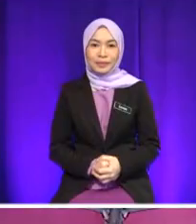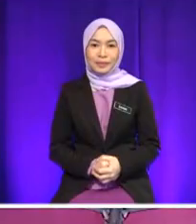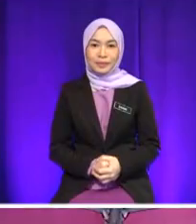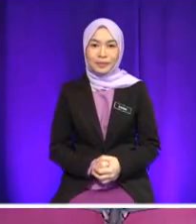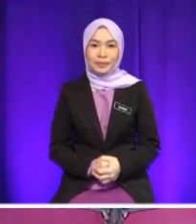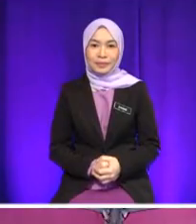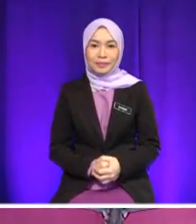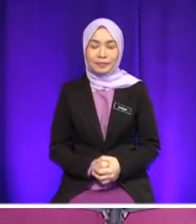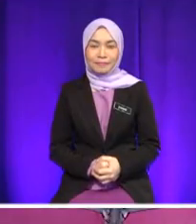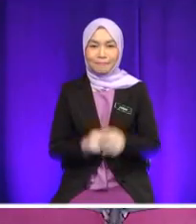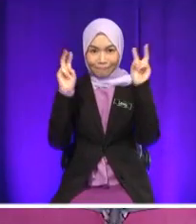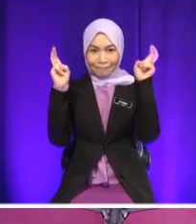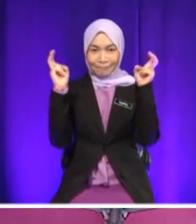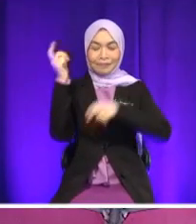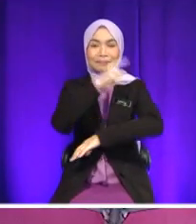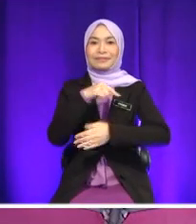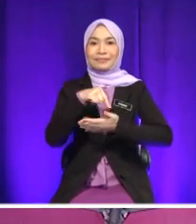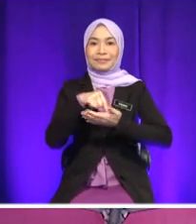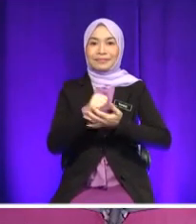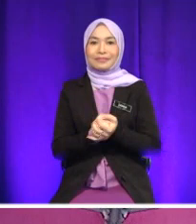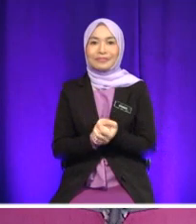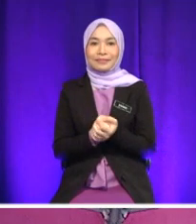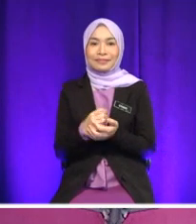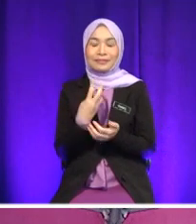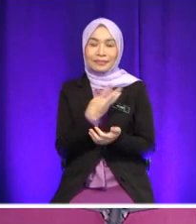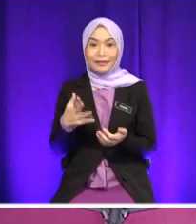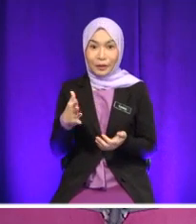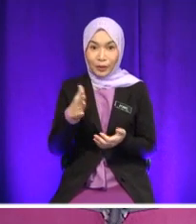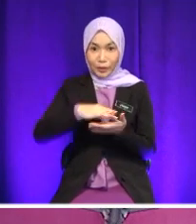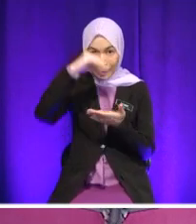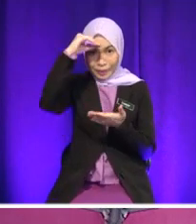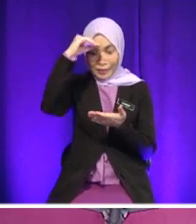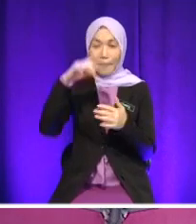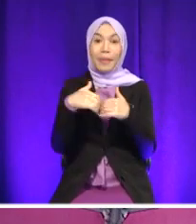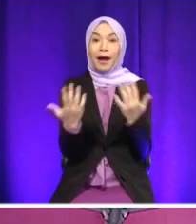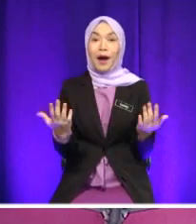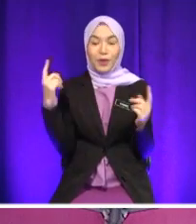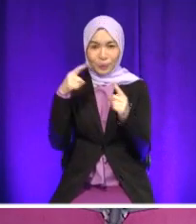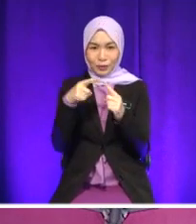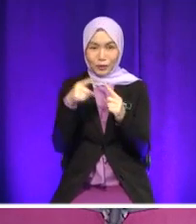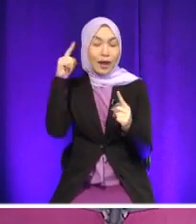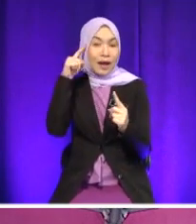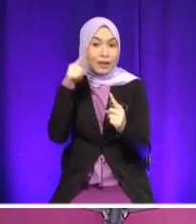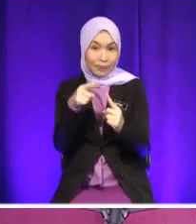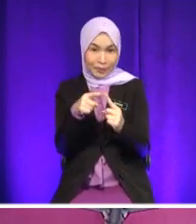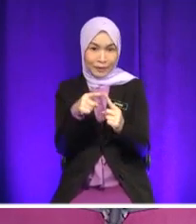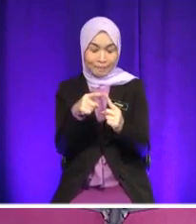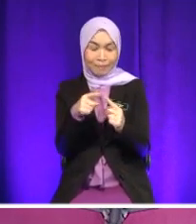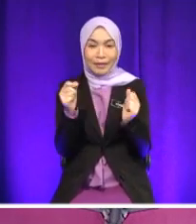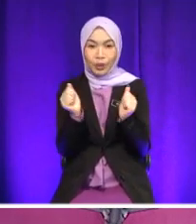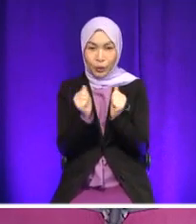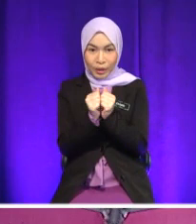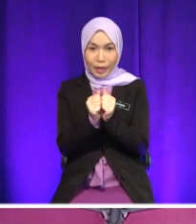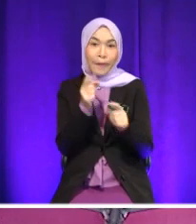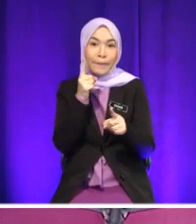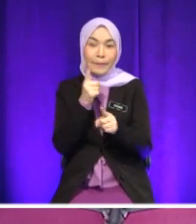for this part, we are going to learn how to agree or disagree with someone in an appropriate way. Okay, so normally in